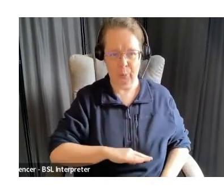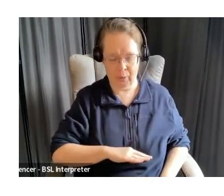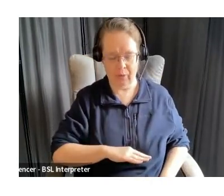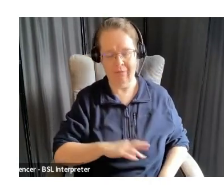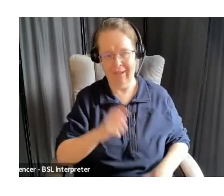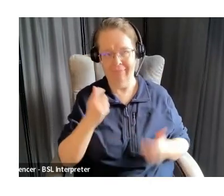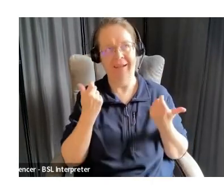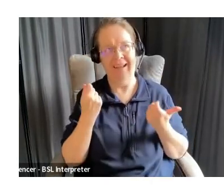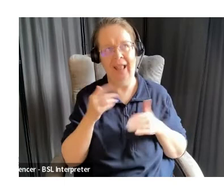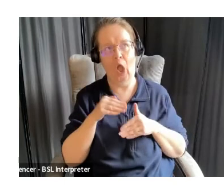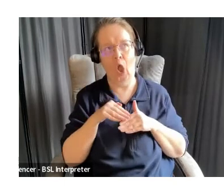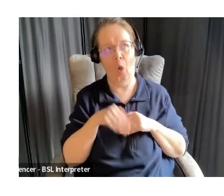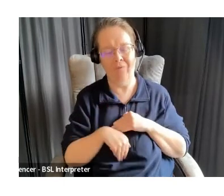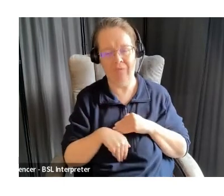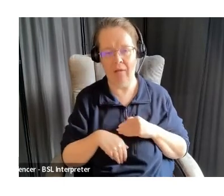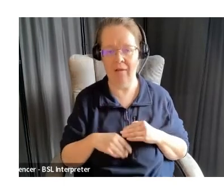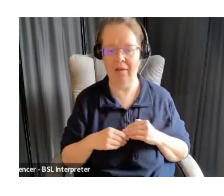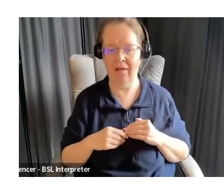because all of the